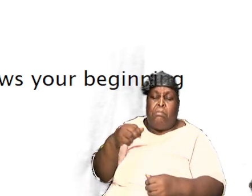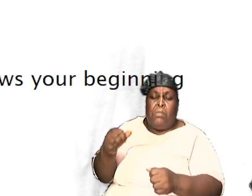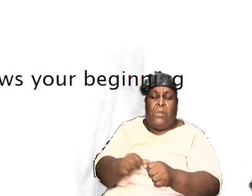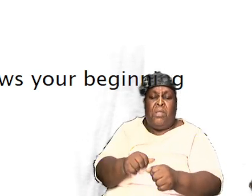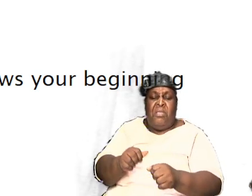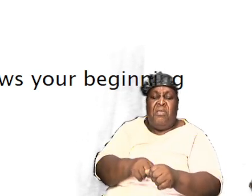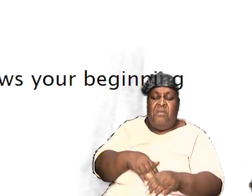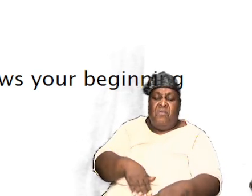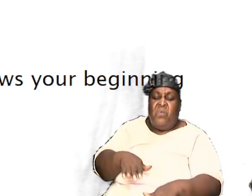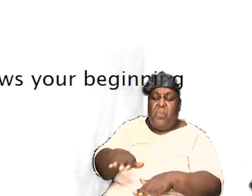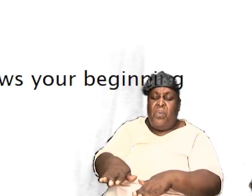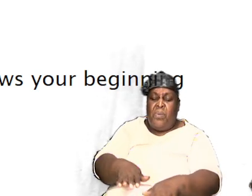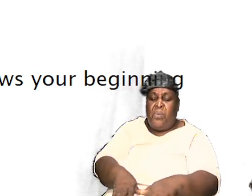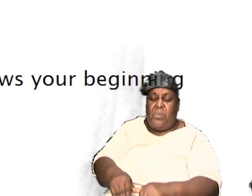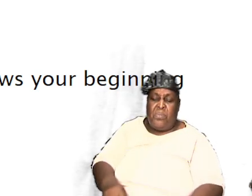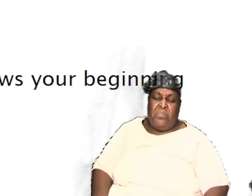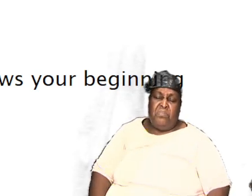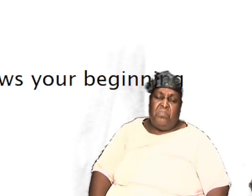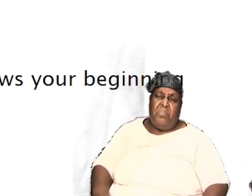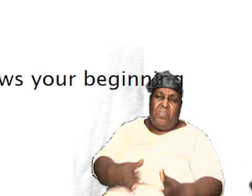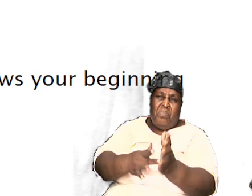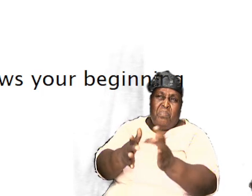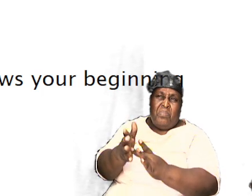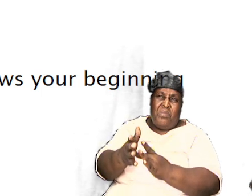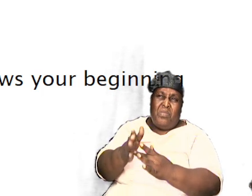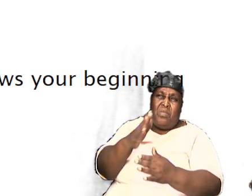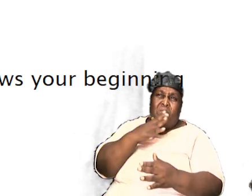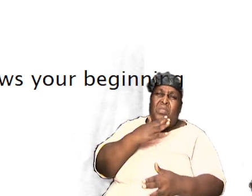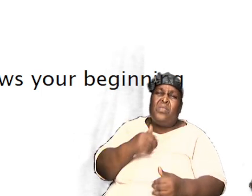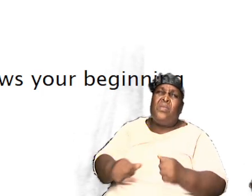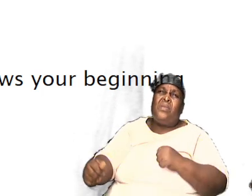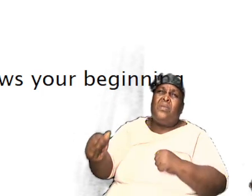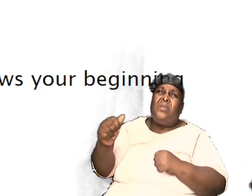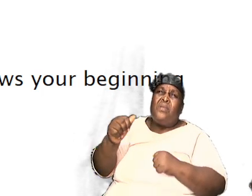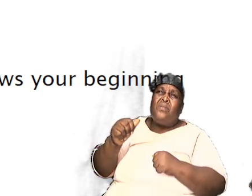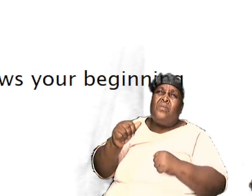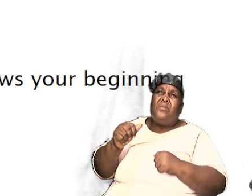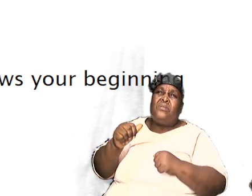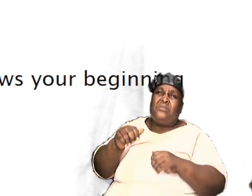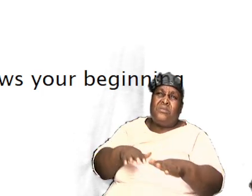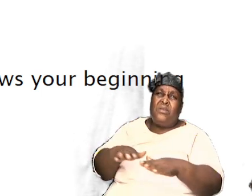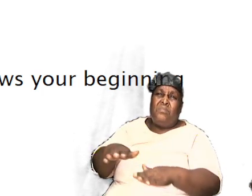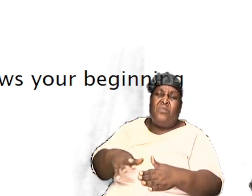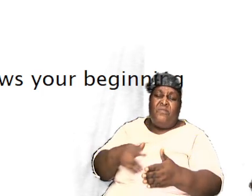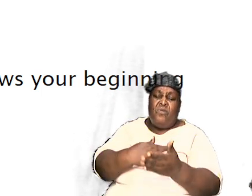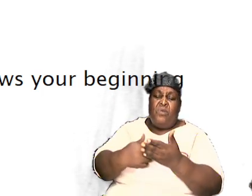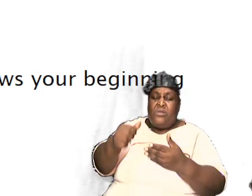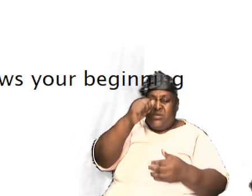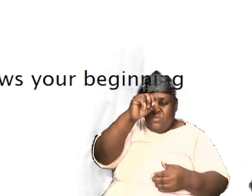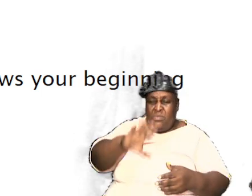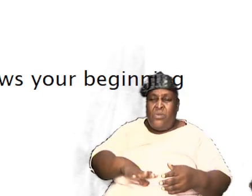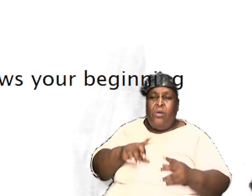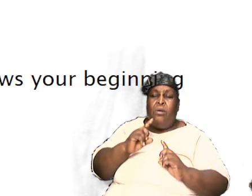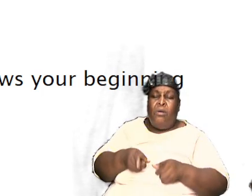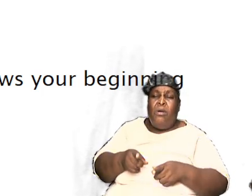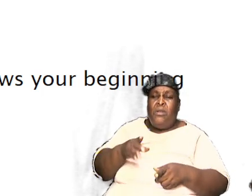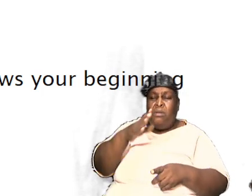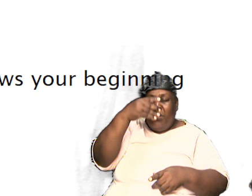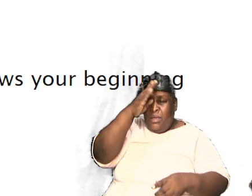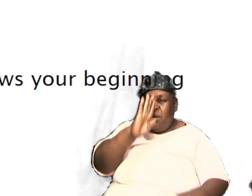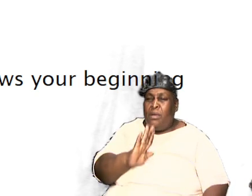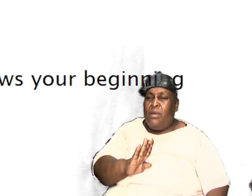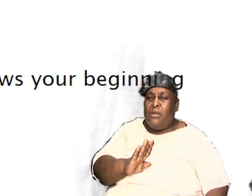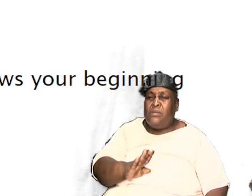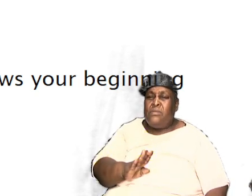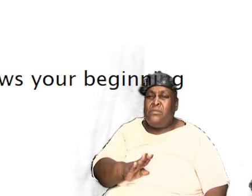of a good man, a righteous man, is ordered by the Lord. And as people of God, we want to make sure that our steps